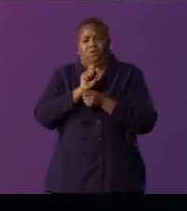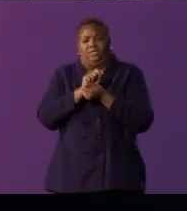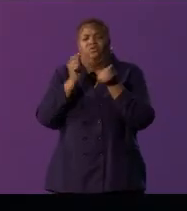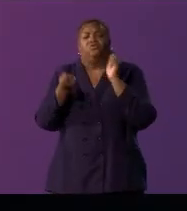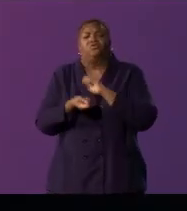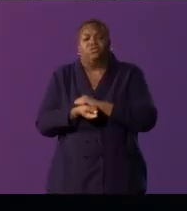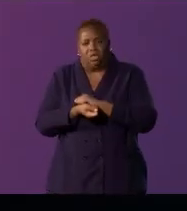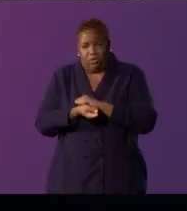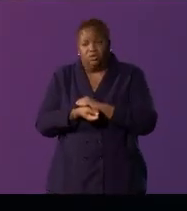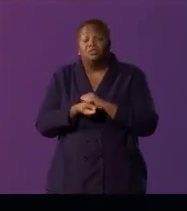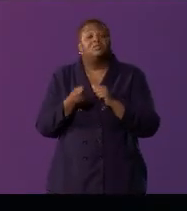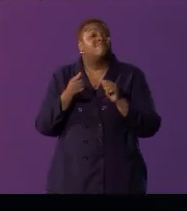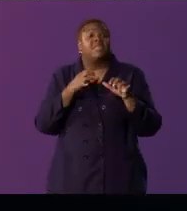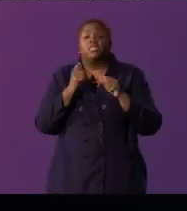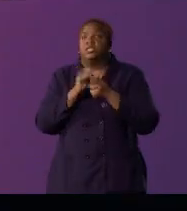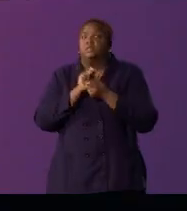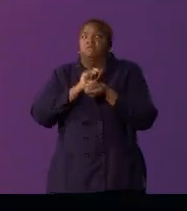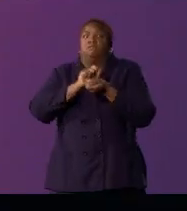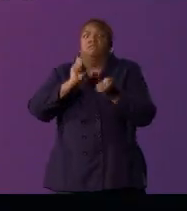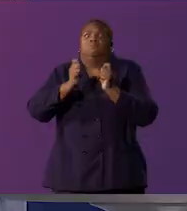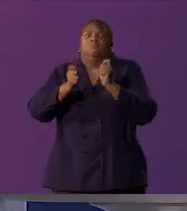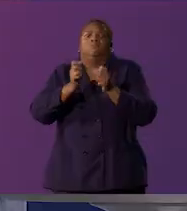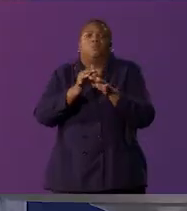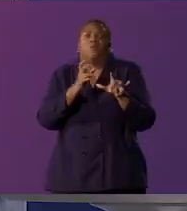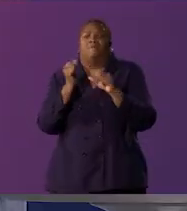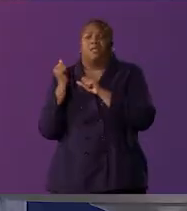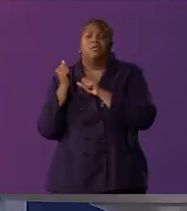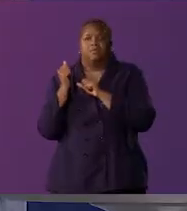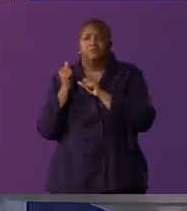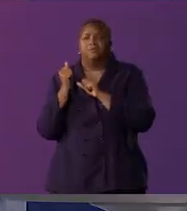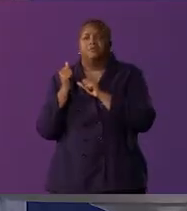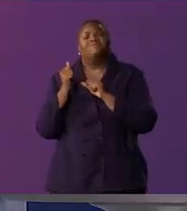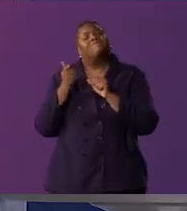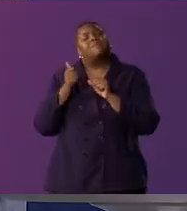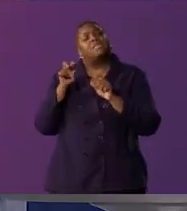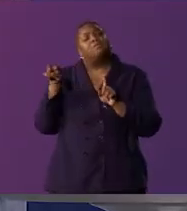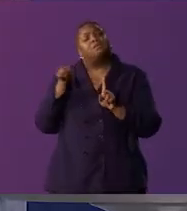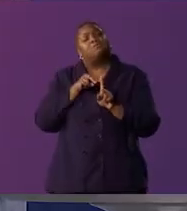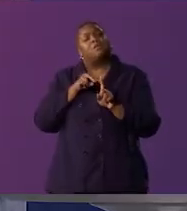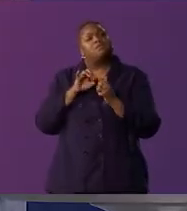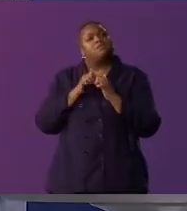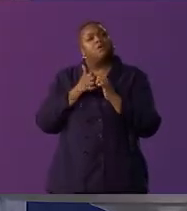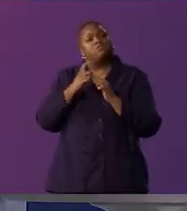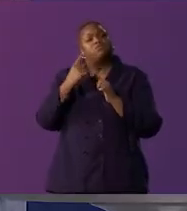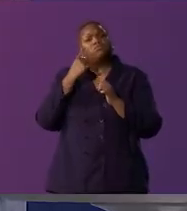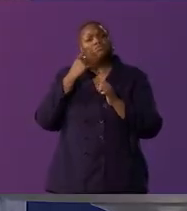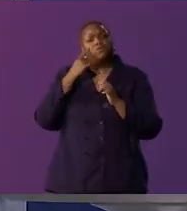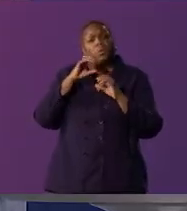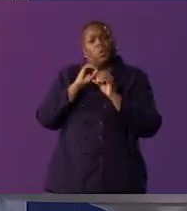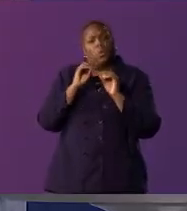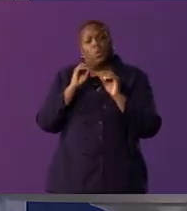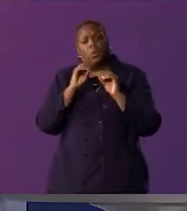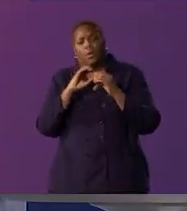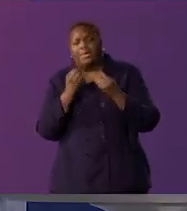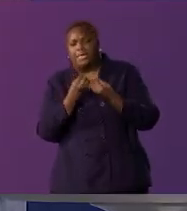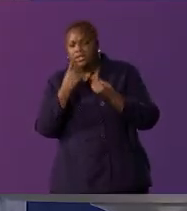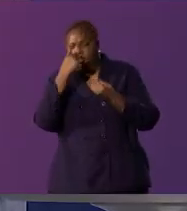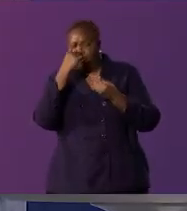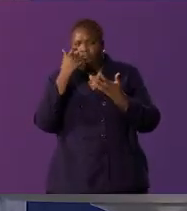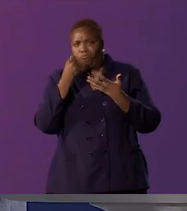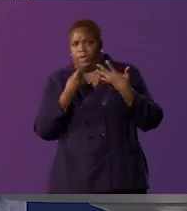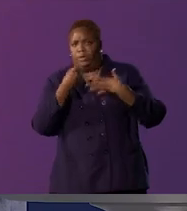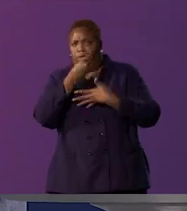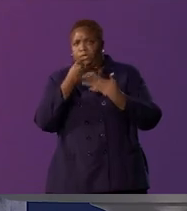maybe faster and faster. Any perspectives on how you think organizations should think about